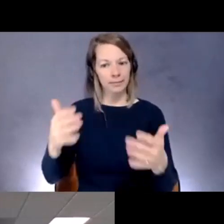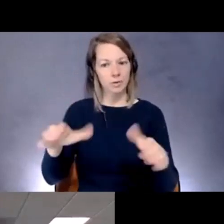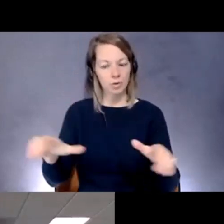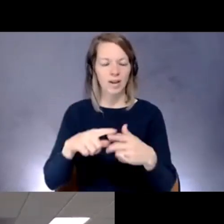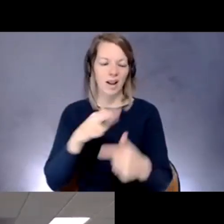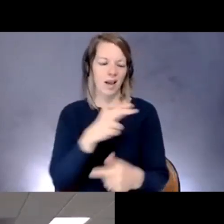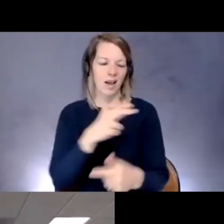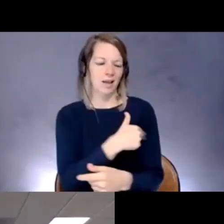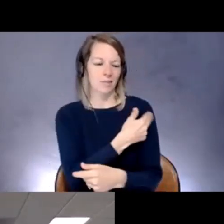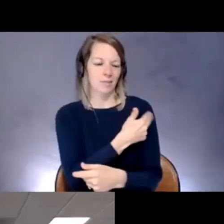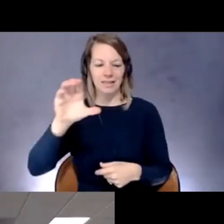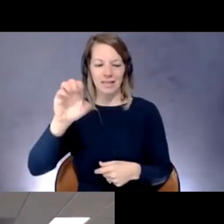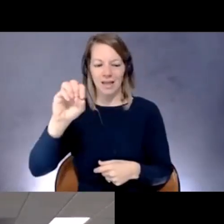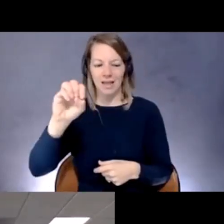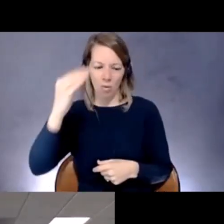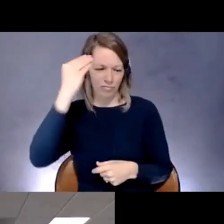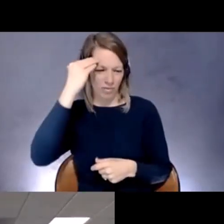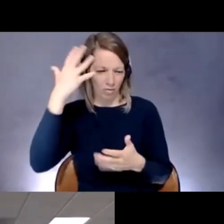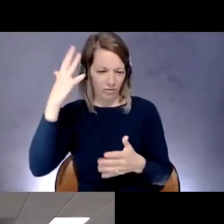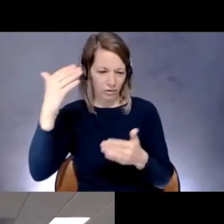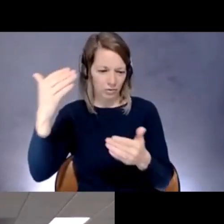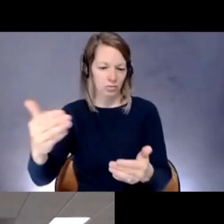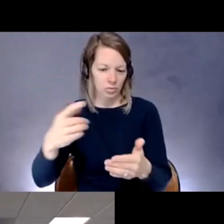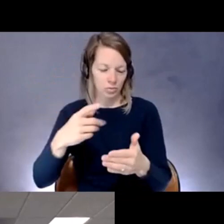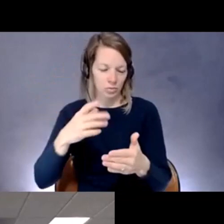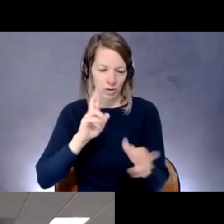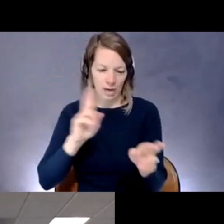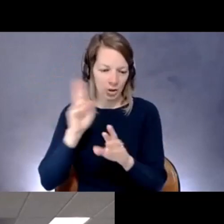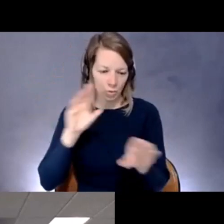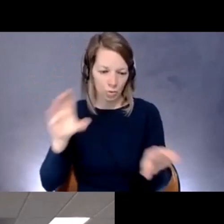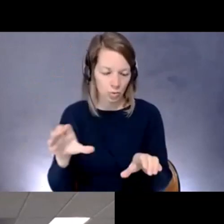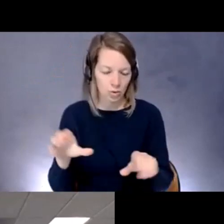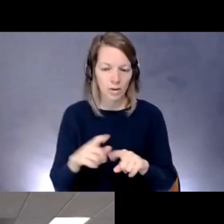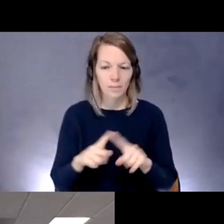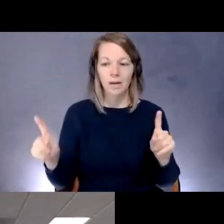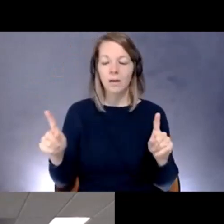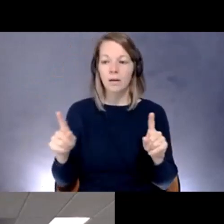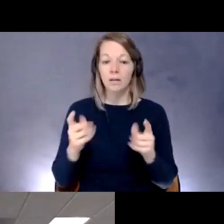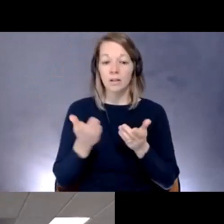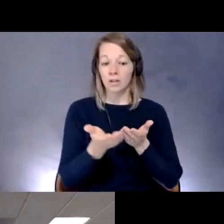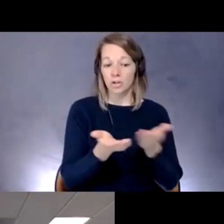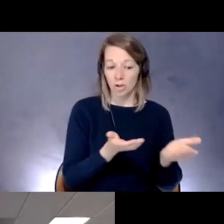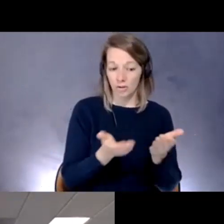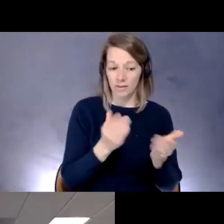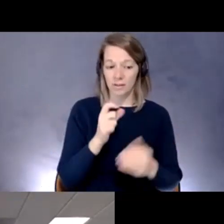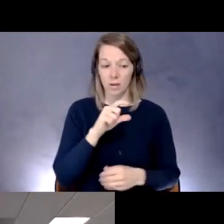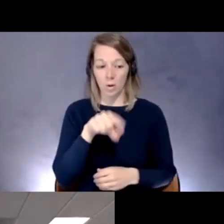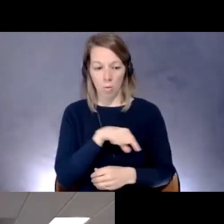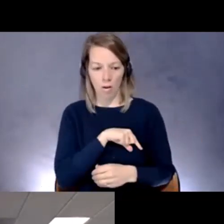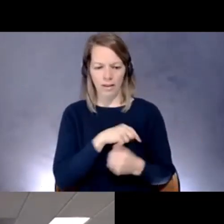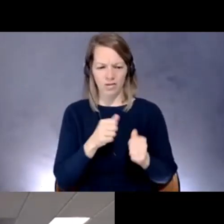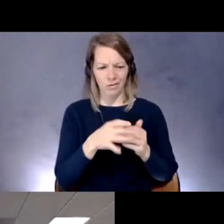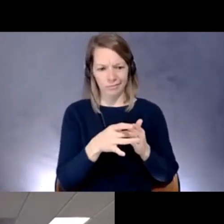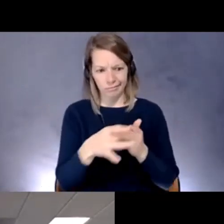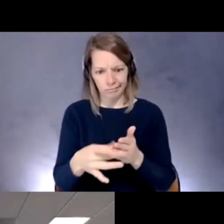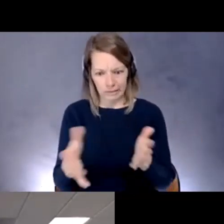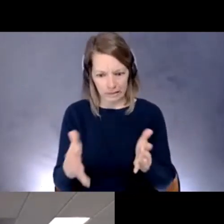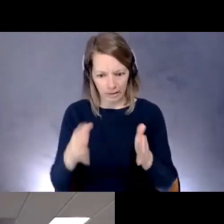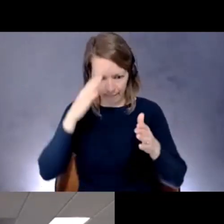hospital CEOs sign up to do. But really leading with service and quality for me and being focused on the